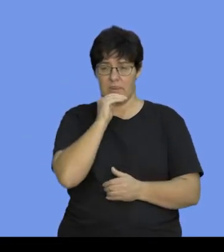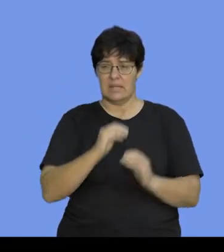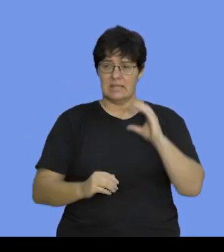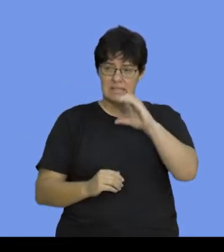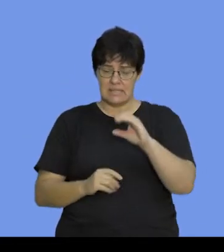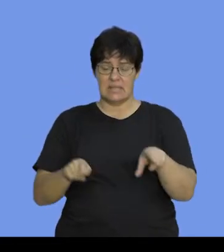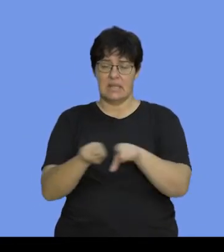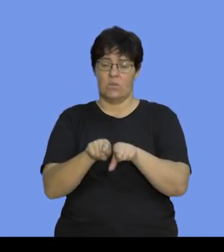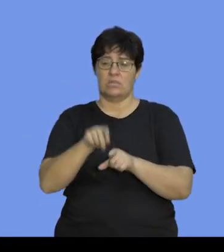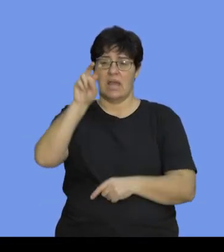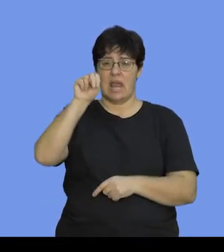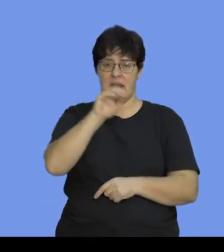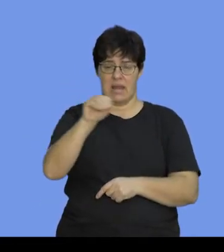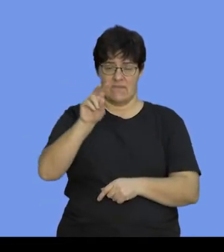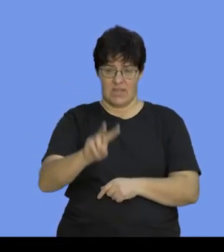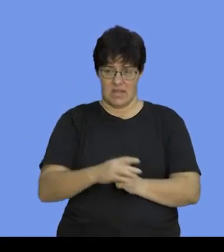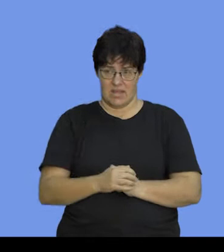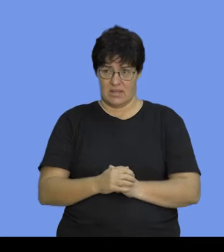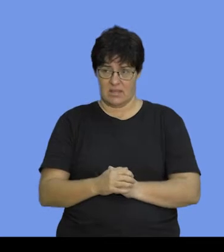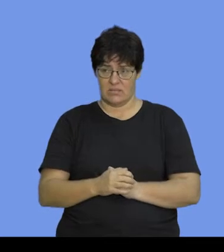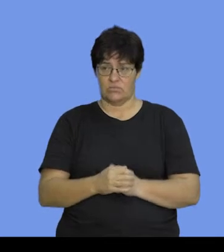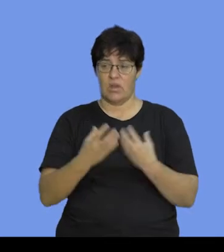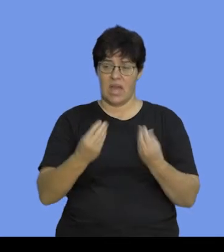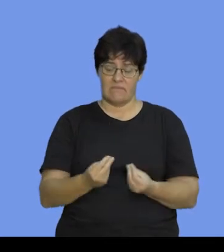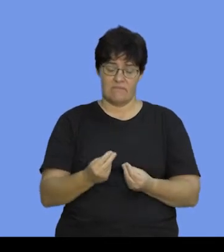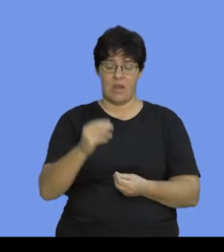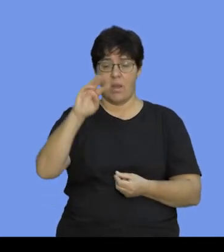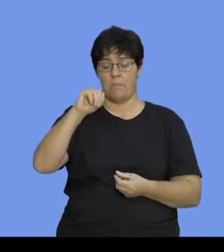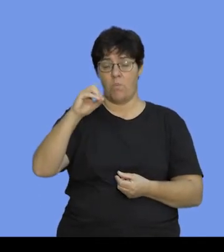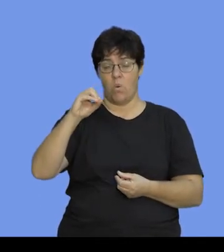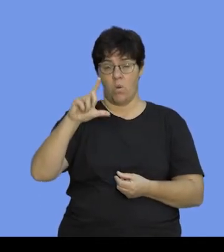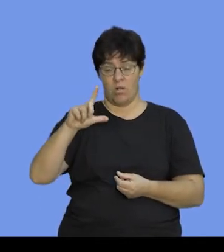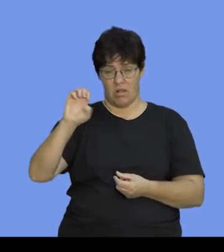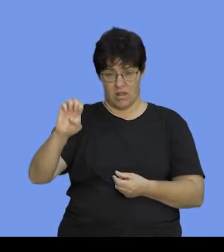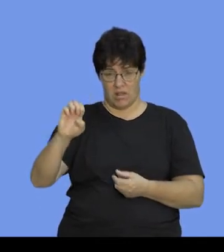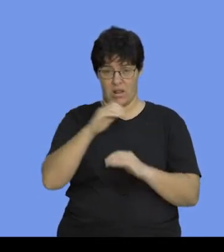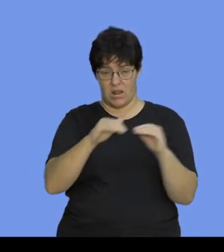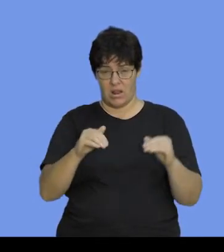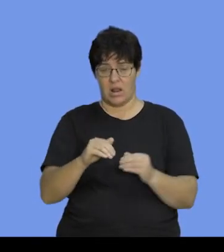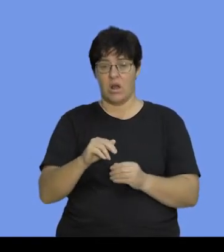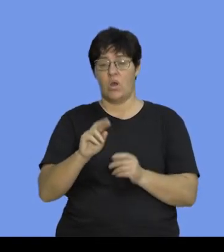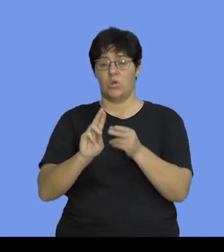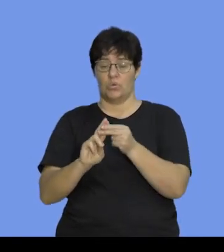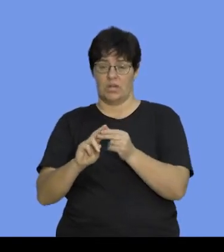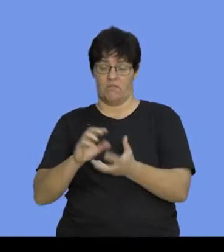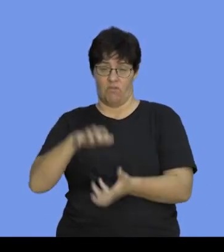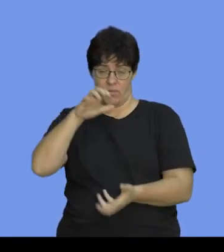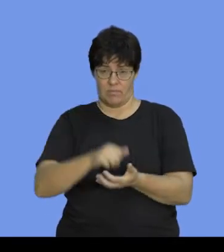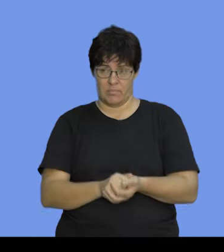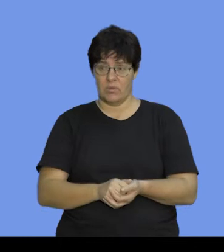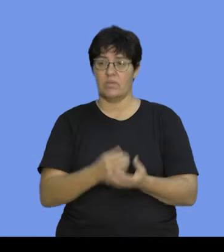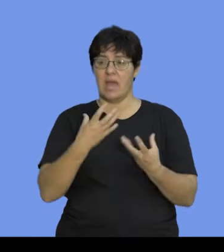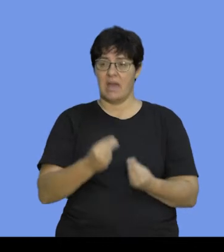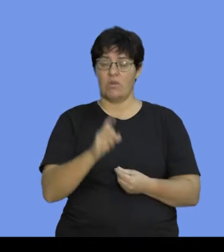unit volume. So if we have got a mole divided by a unit volume, then we actually get 1 mole